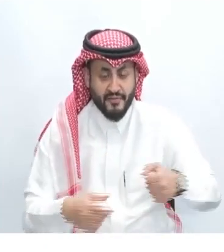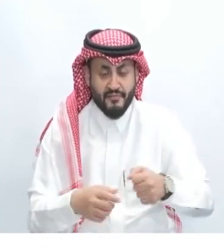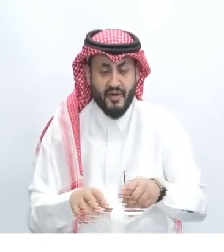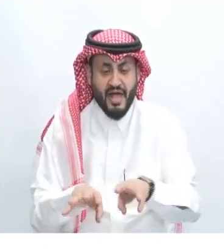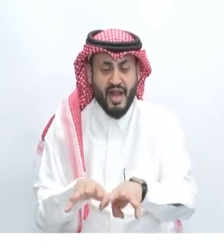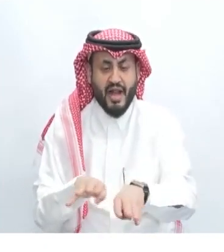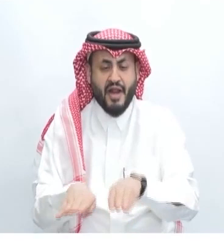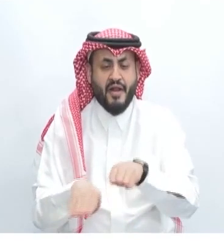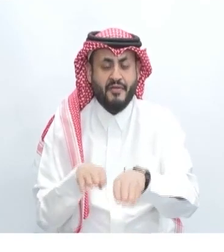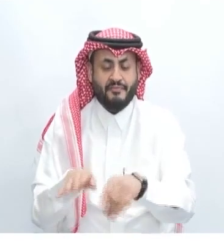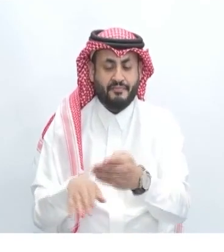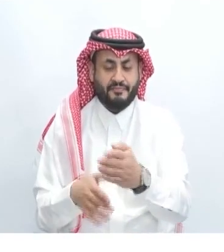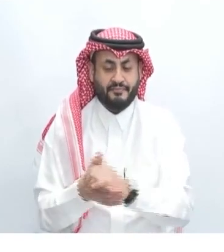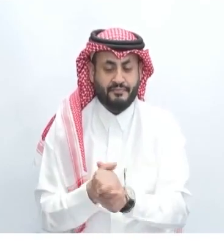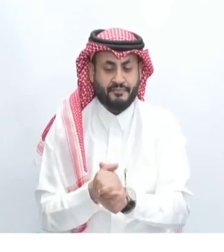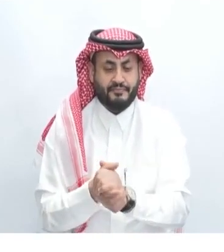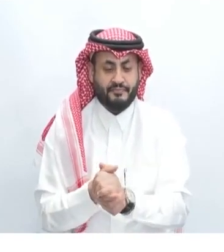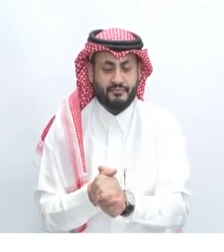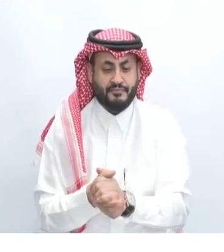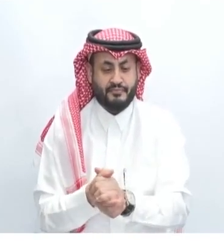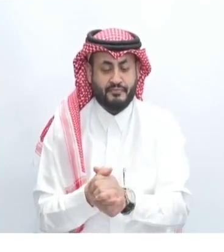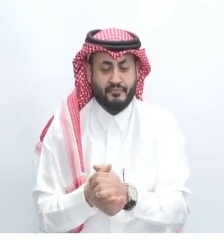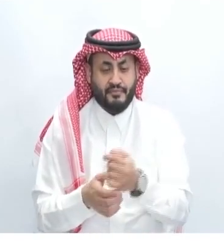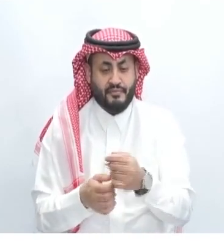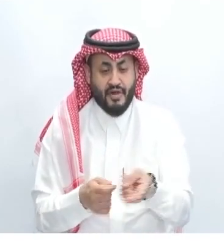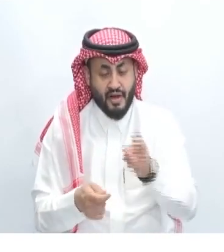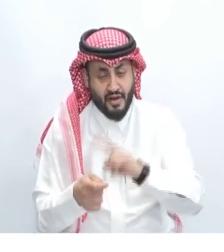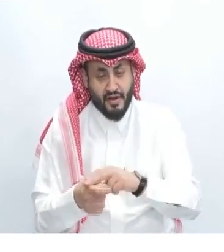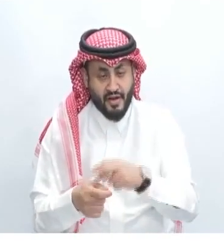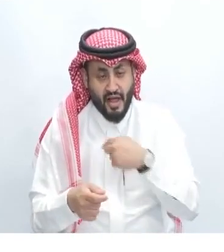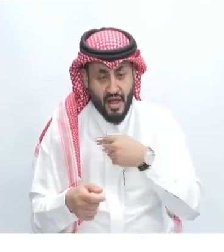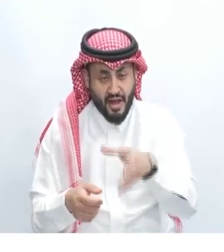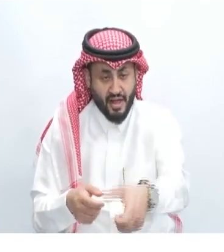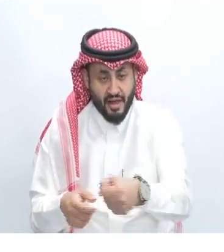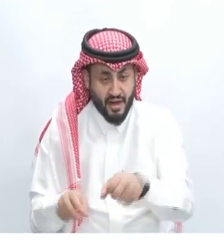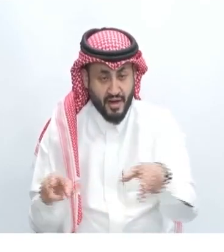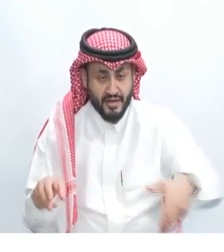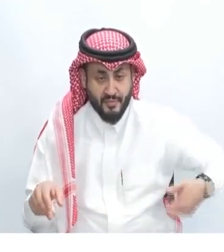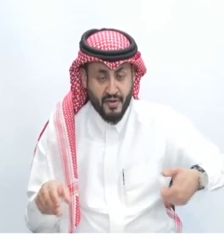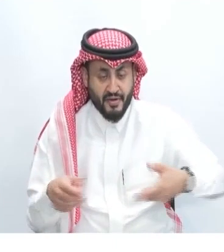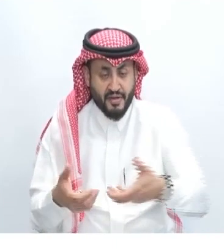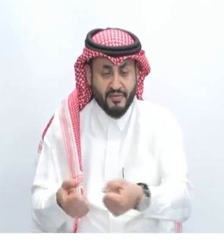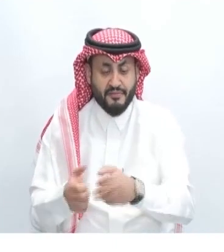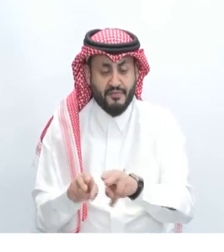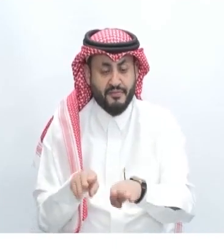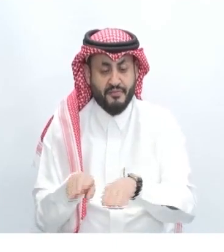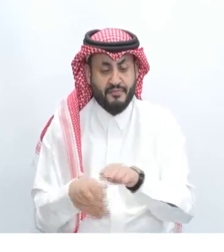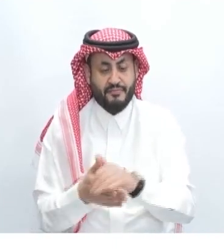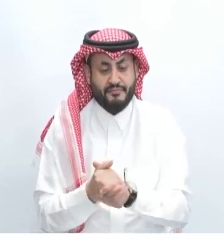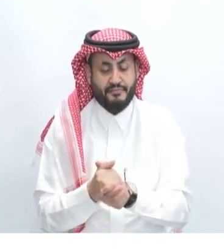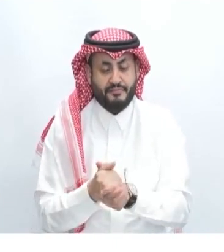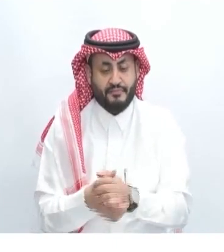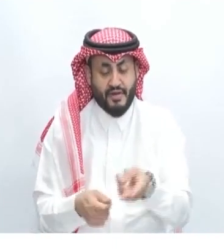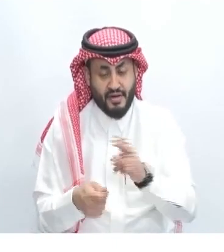toes, by the toes. I will catch a monkey by the toes. A monkey by